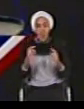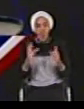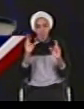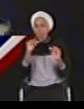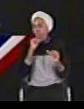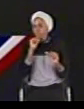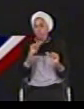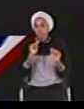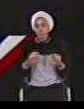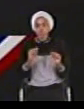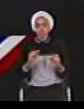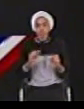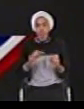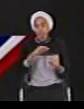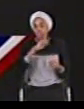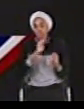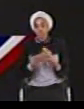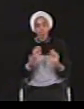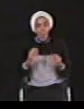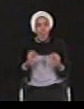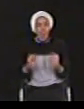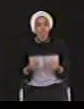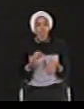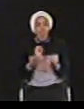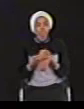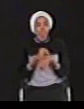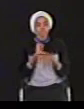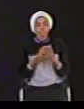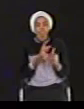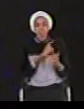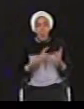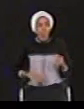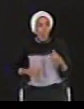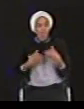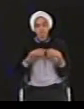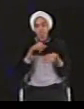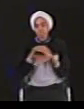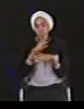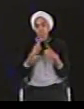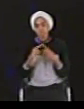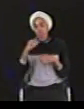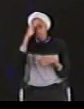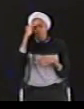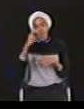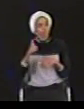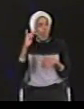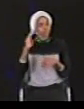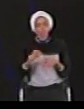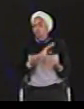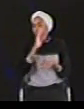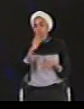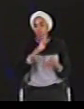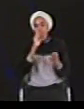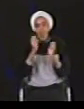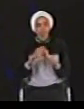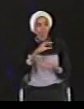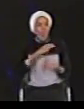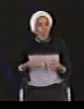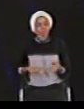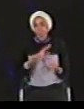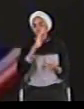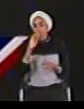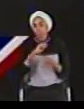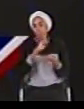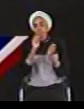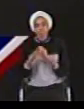revelation that God had sent to man. God is unchanging. Christ is unchanging.